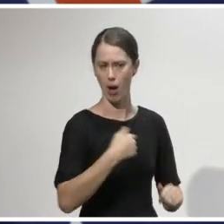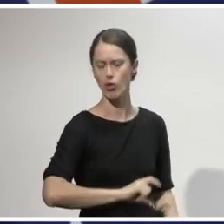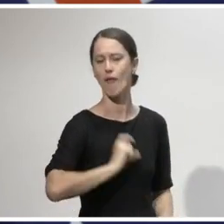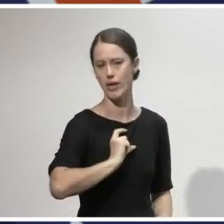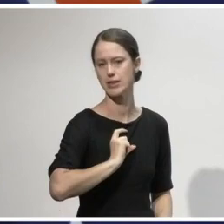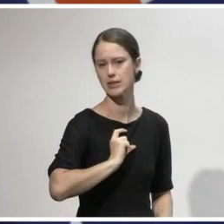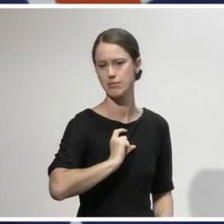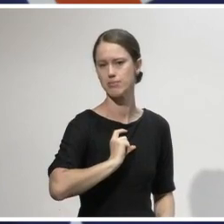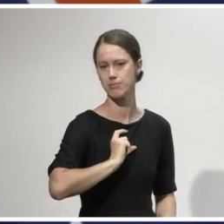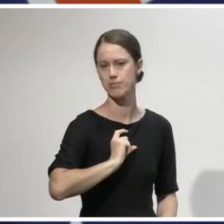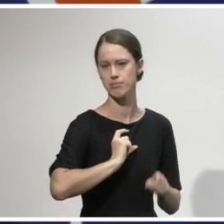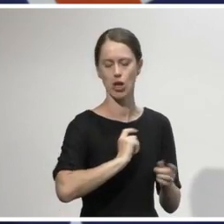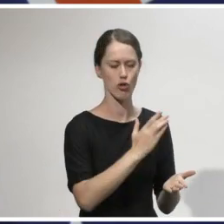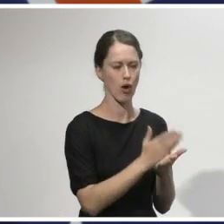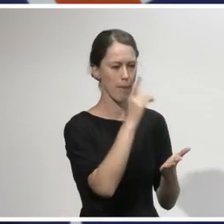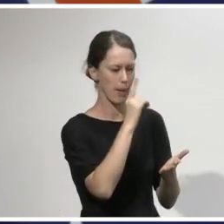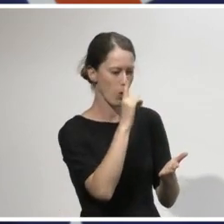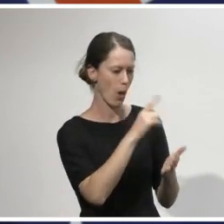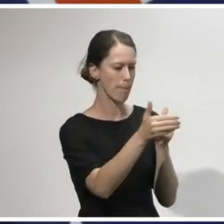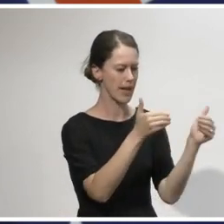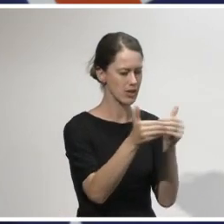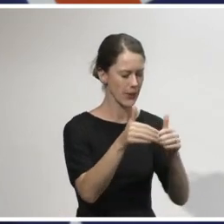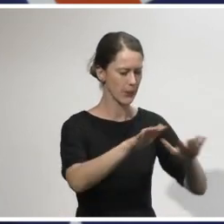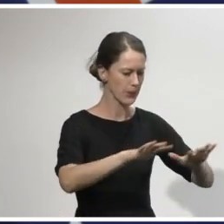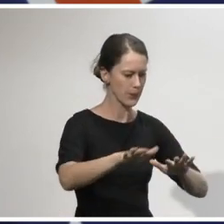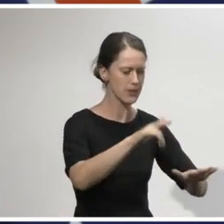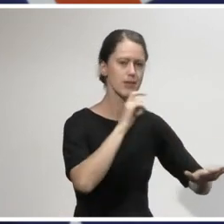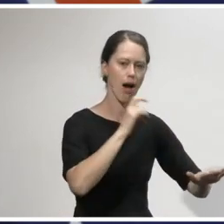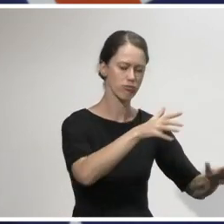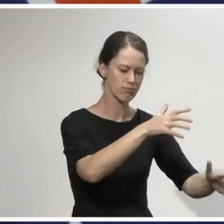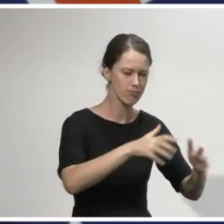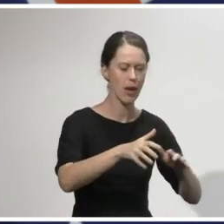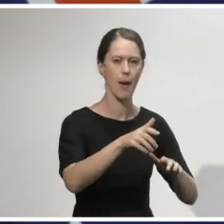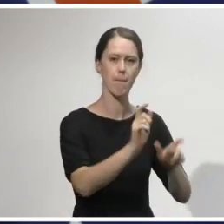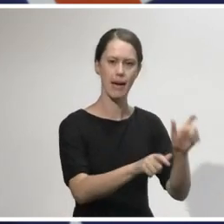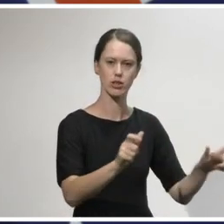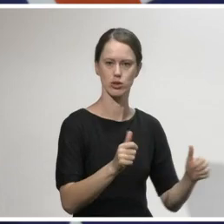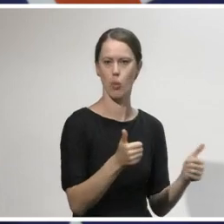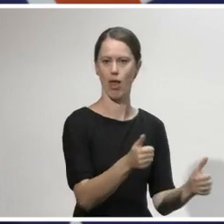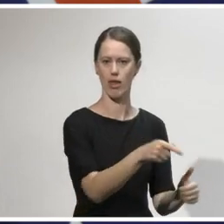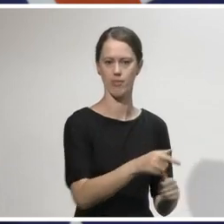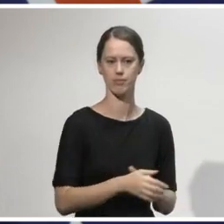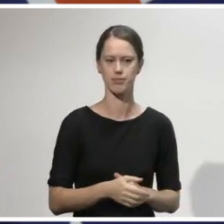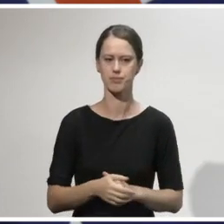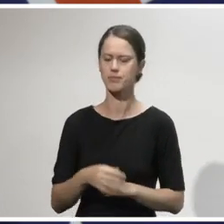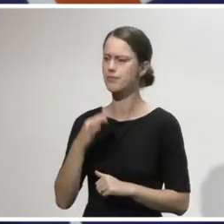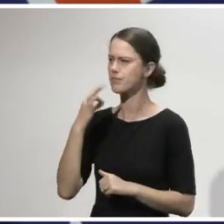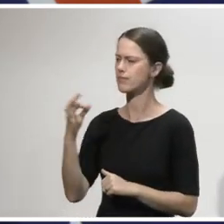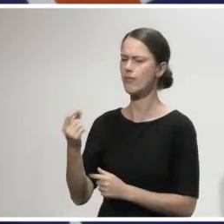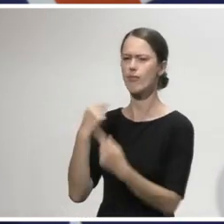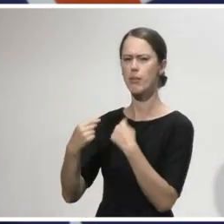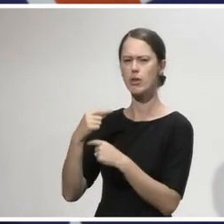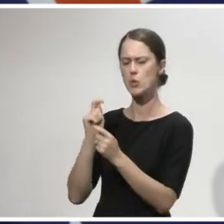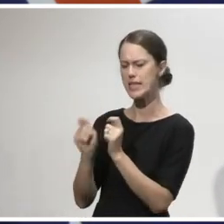confident that the right people are managing the staff and patients in Waikato. Going back to the testing and